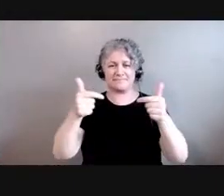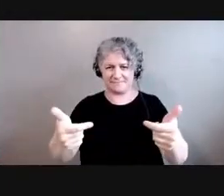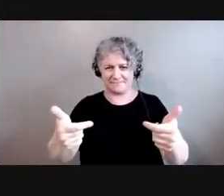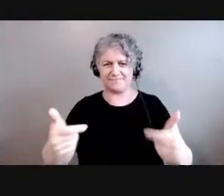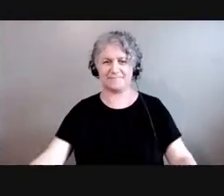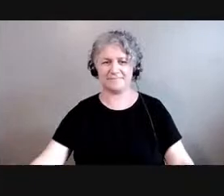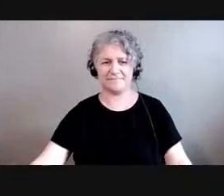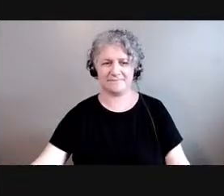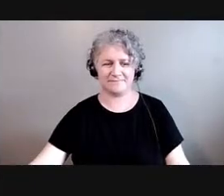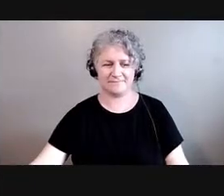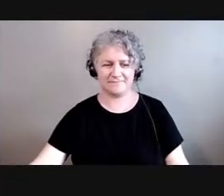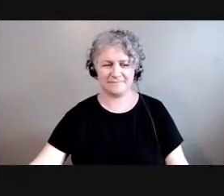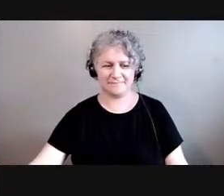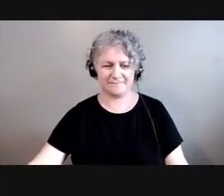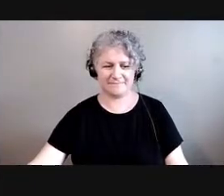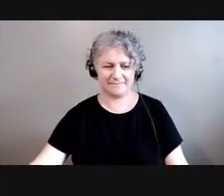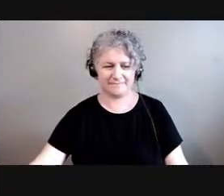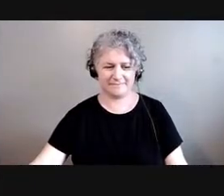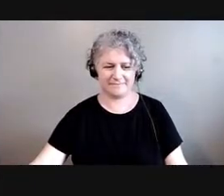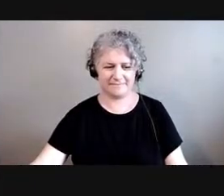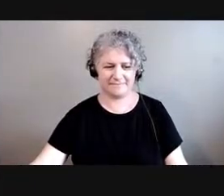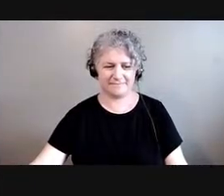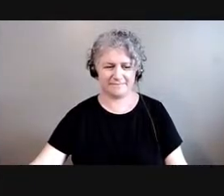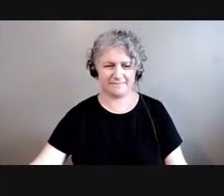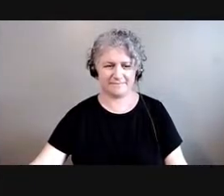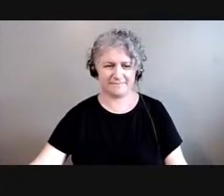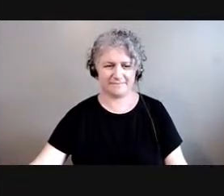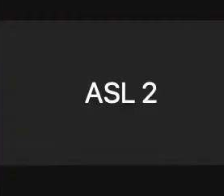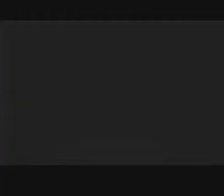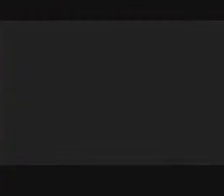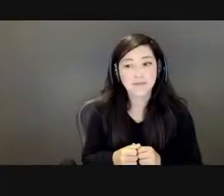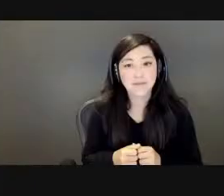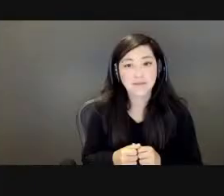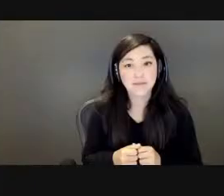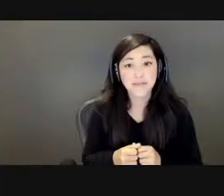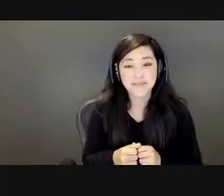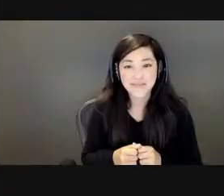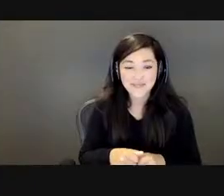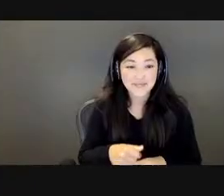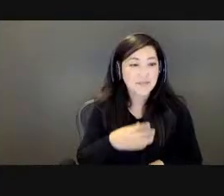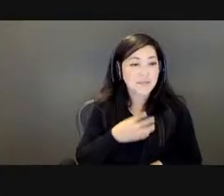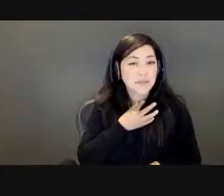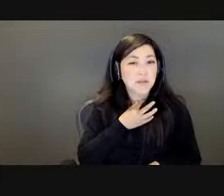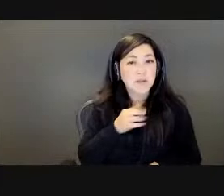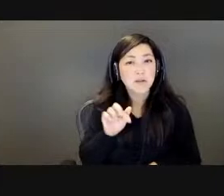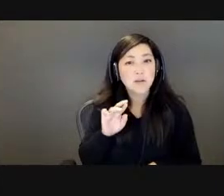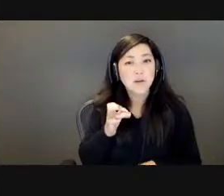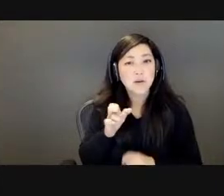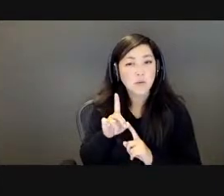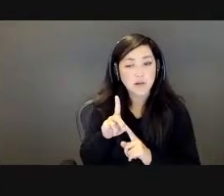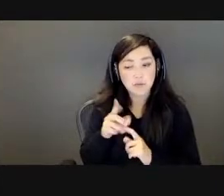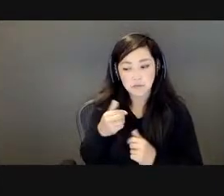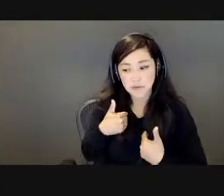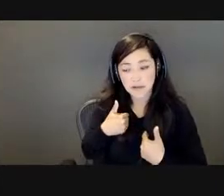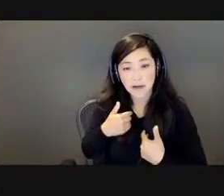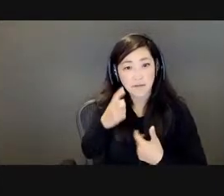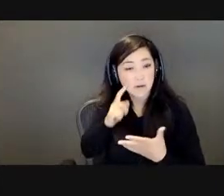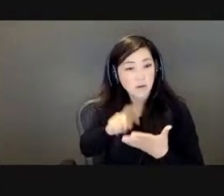if there are additional barriers, common barriers, or things that you see that come up a lot that you would want to highlight as